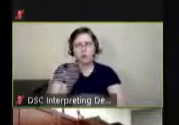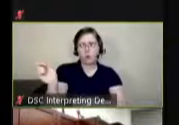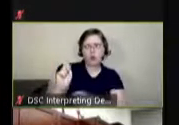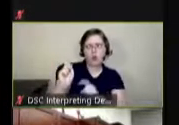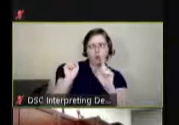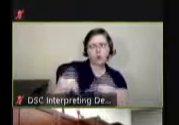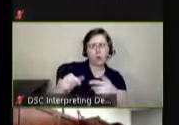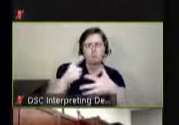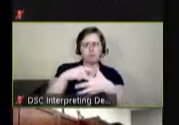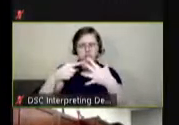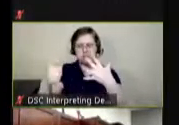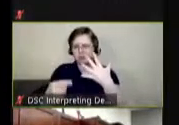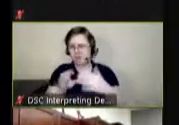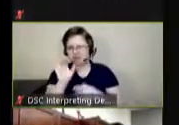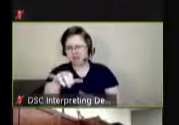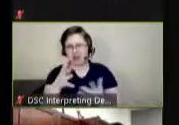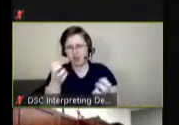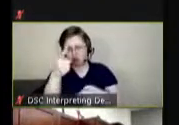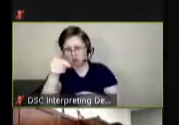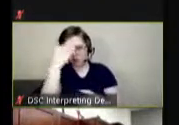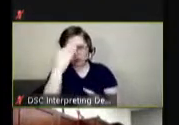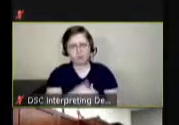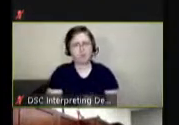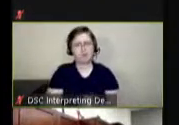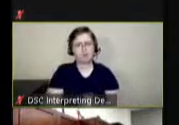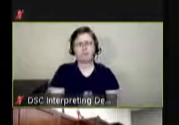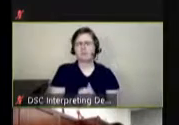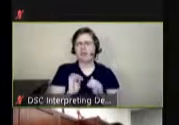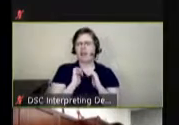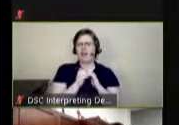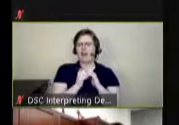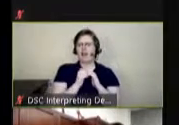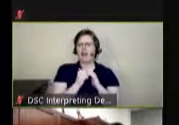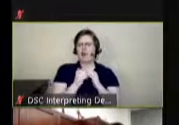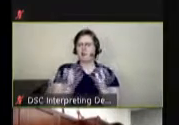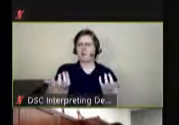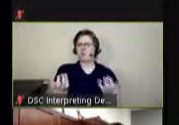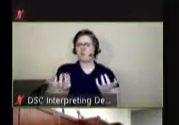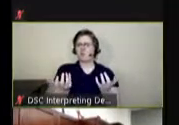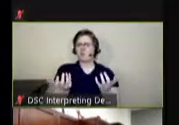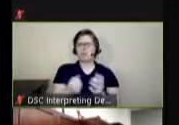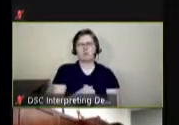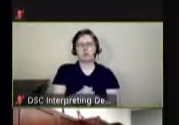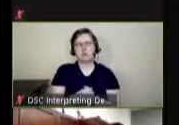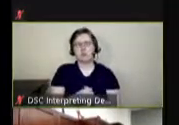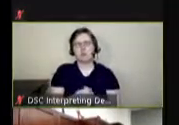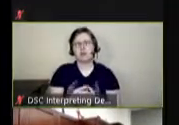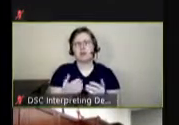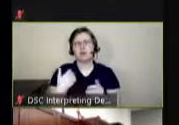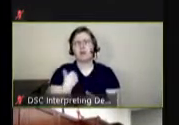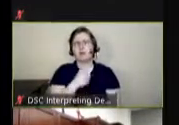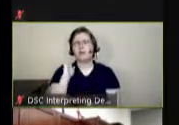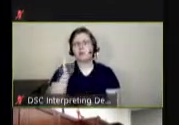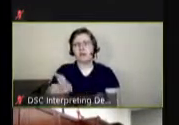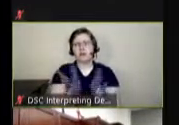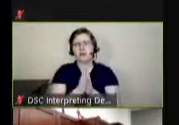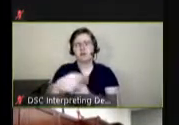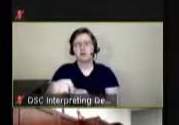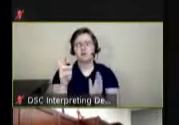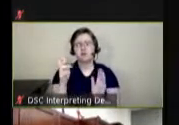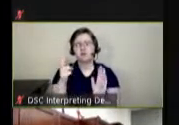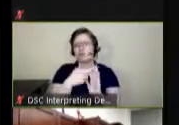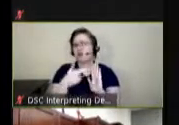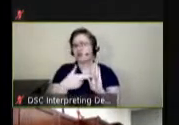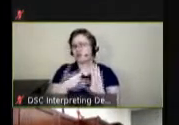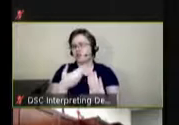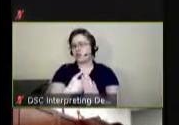vaccinations are. Next slide. How do we do that? Well, we are going to ask you to register right before you